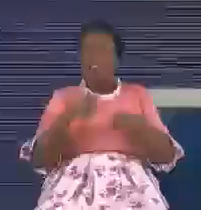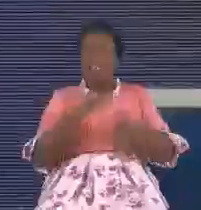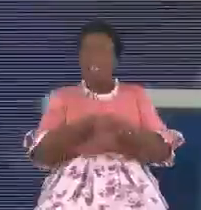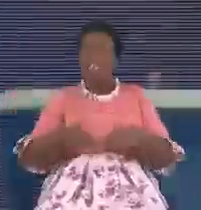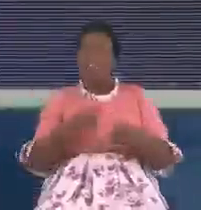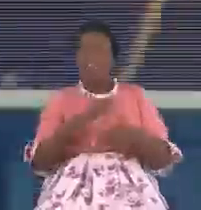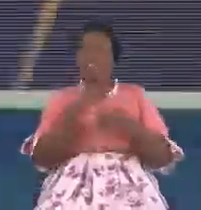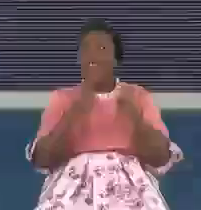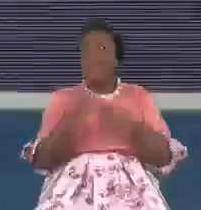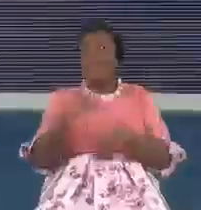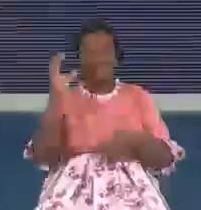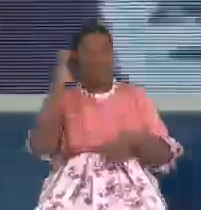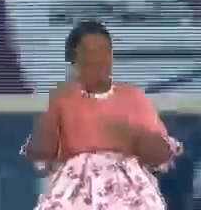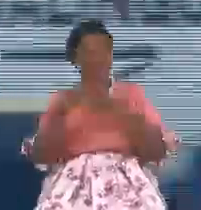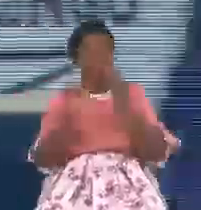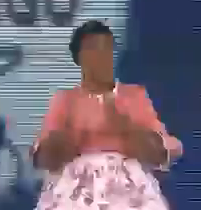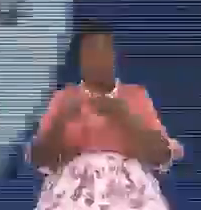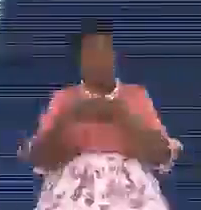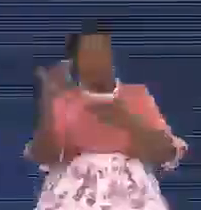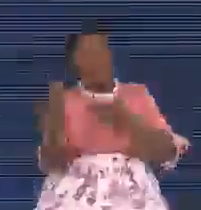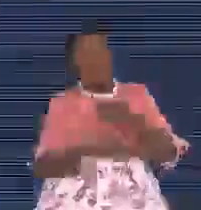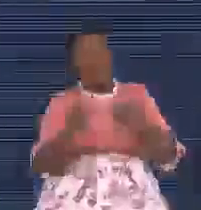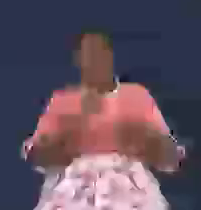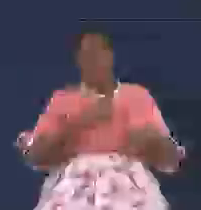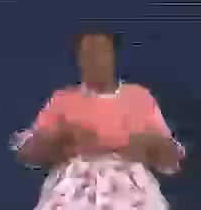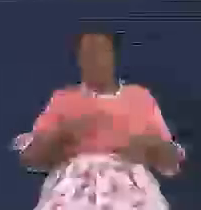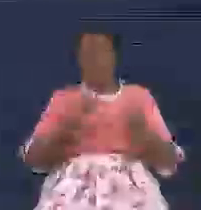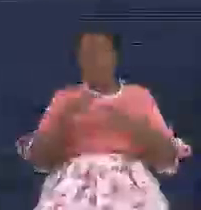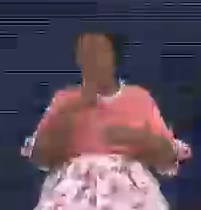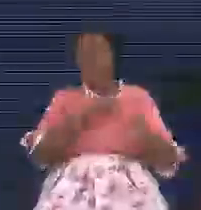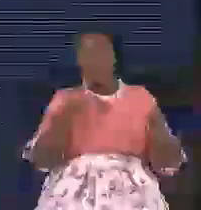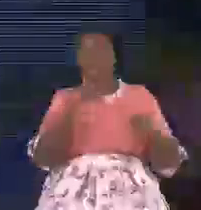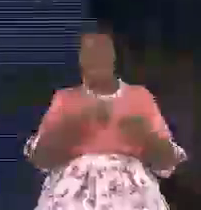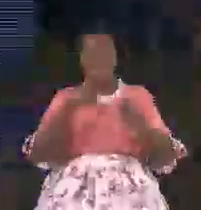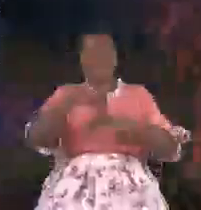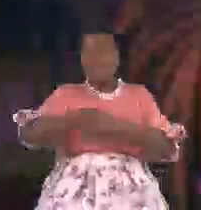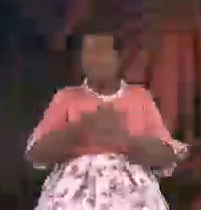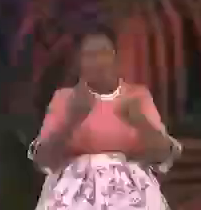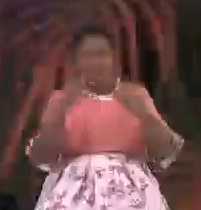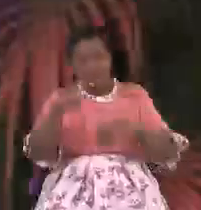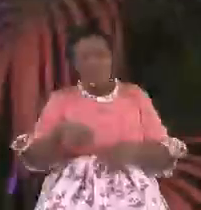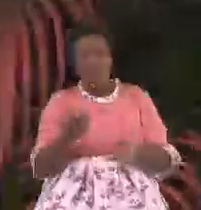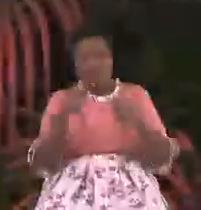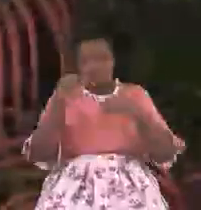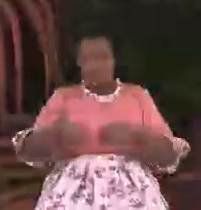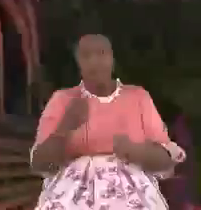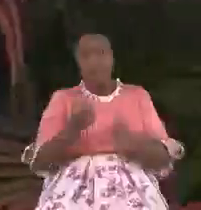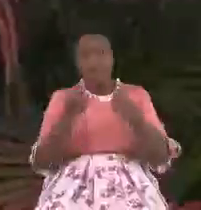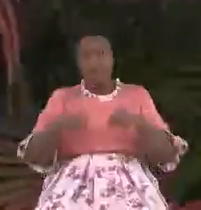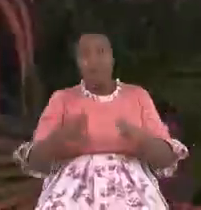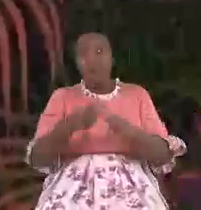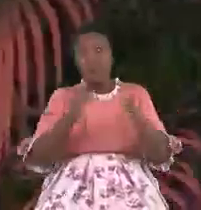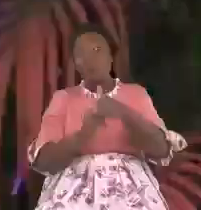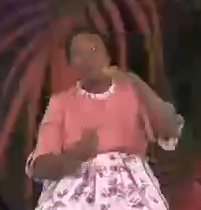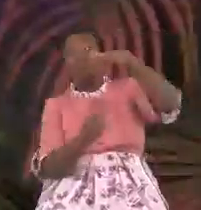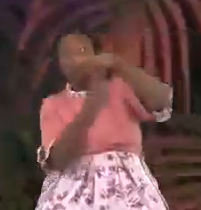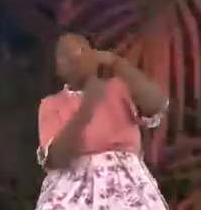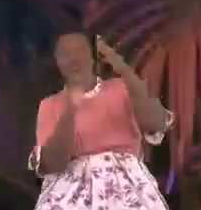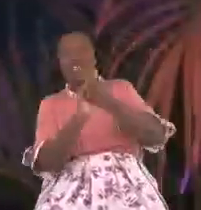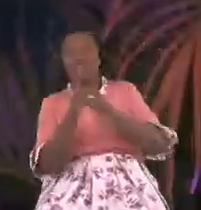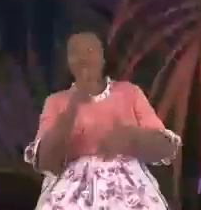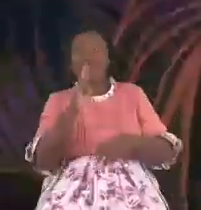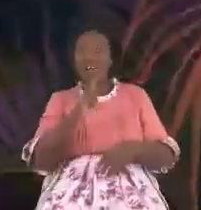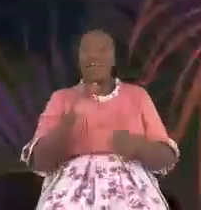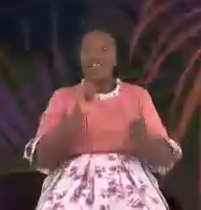lord the lord is saying tonight come down come down come down from that tower of pride that place of